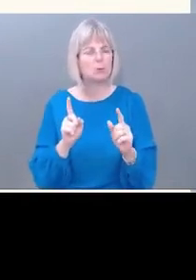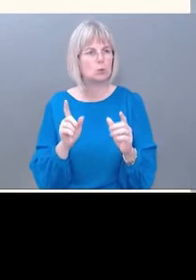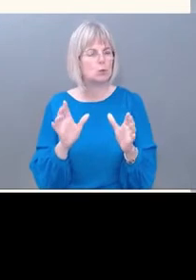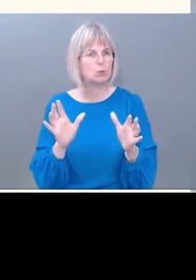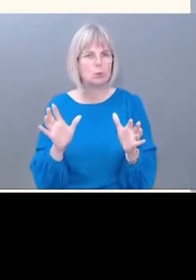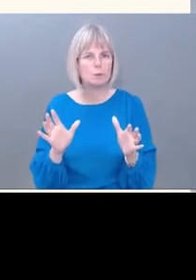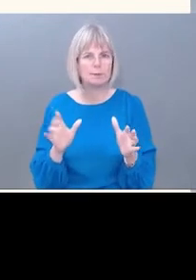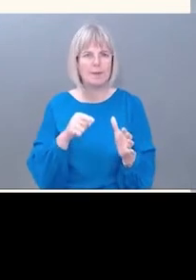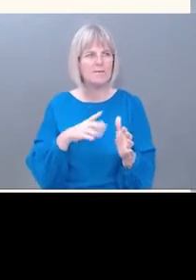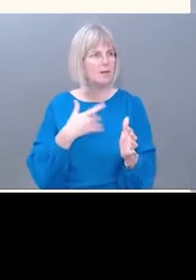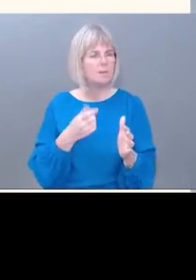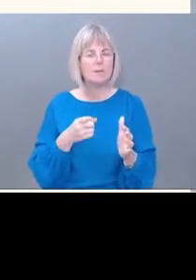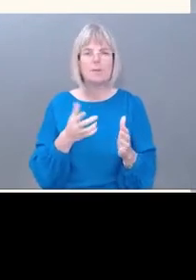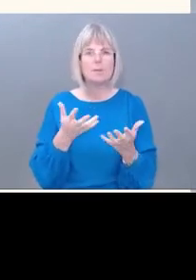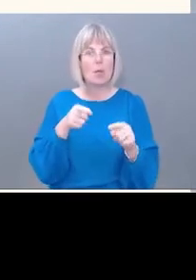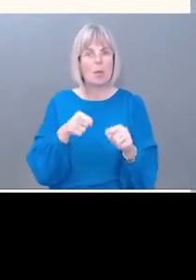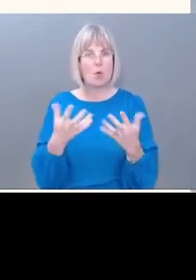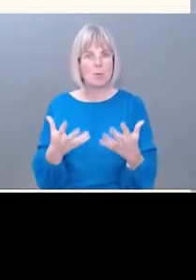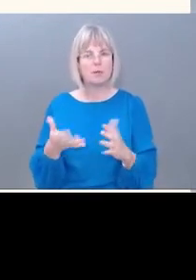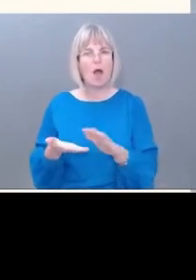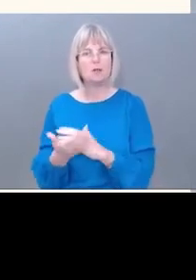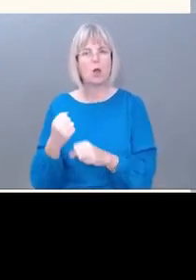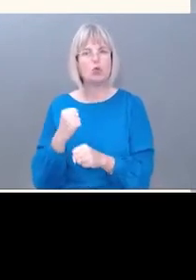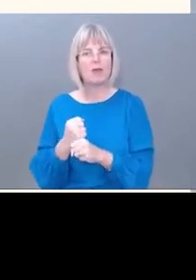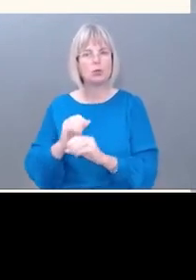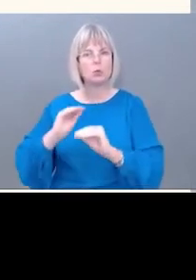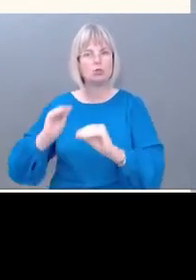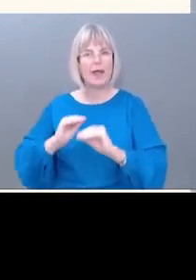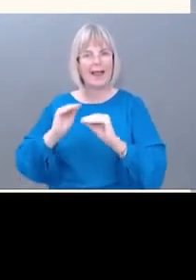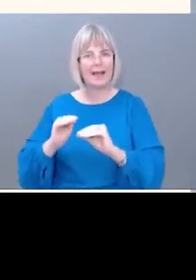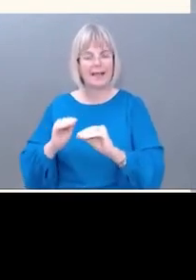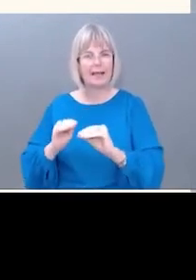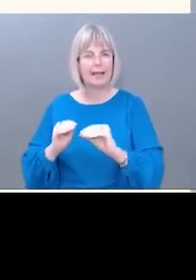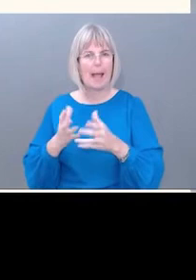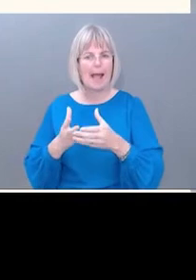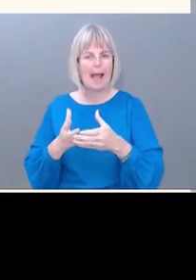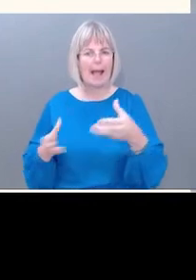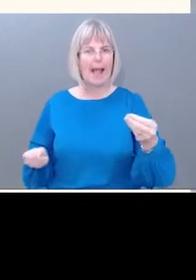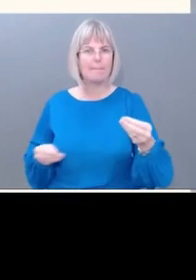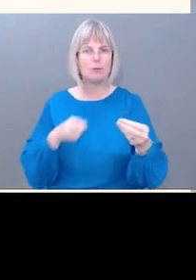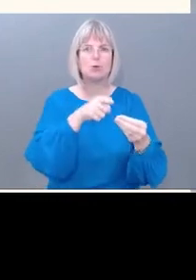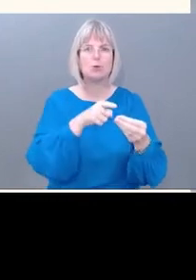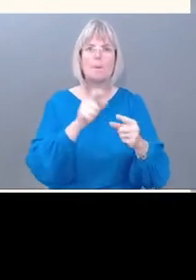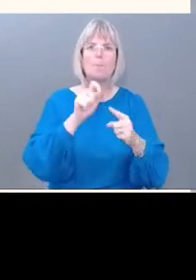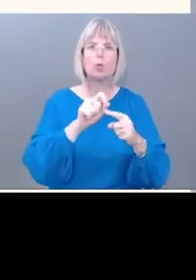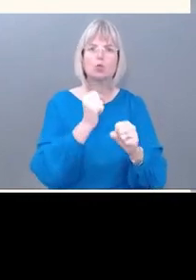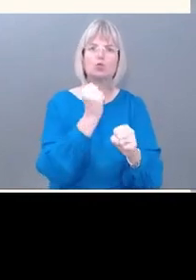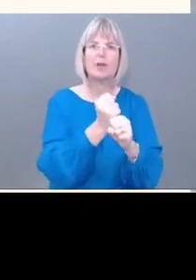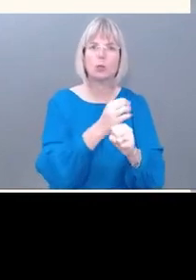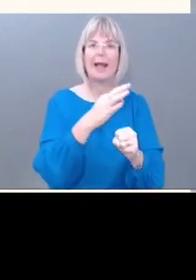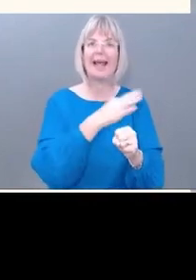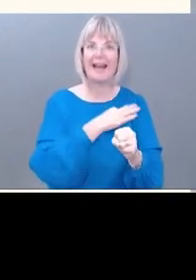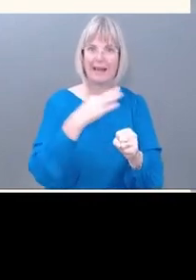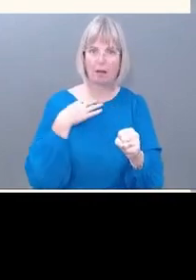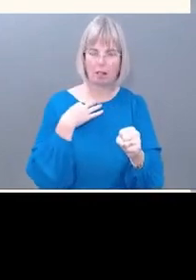between undergraduate training and successful entry onto postgraduate clinical applied